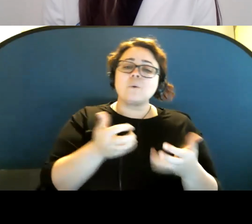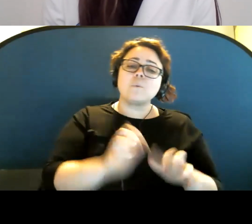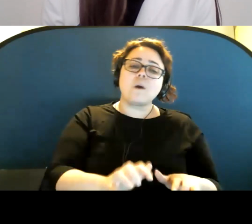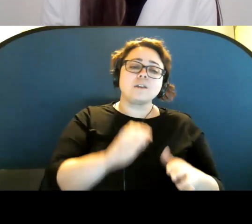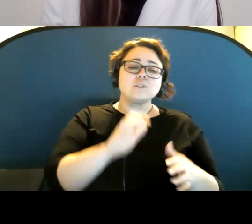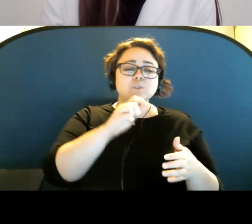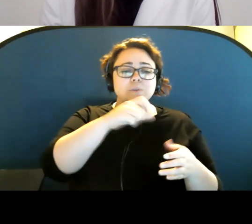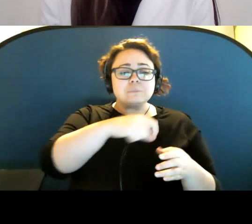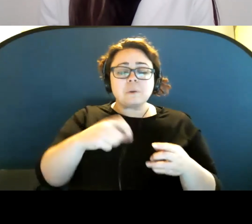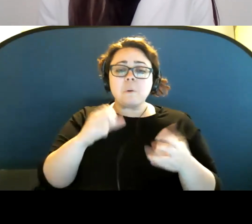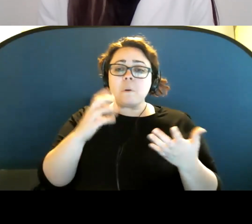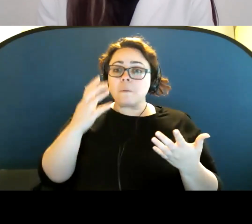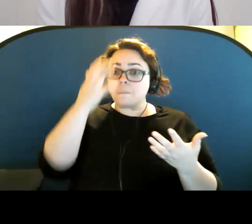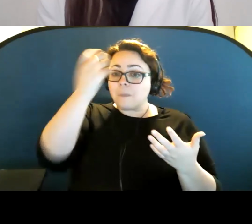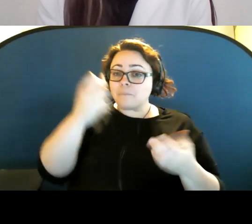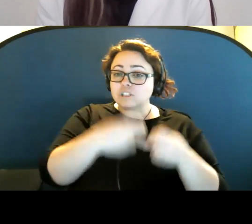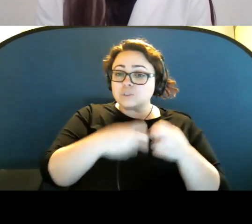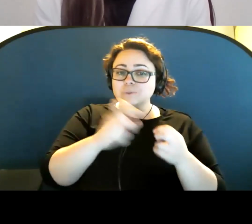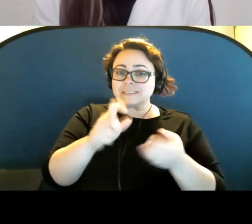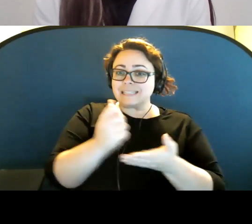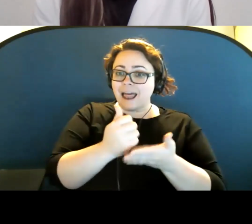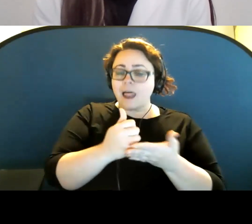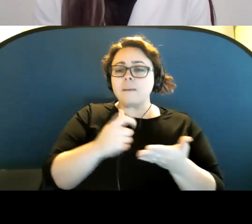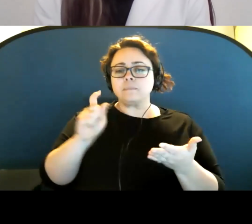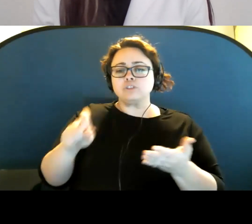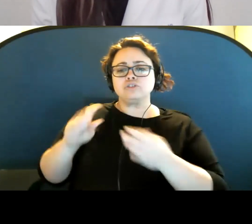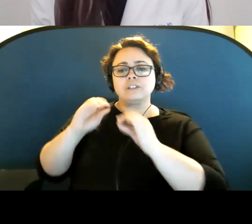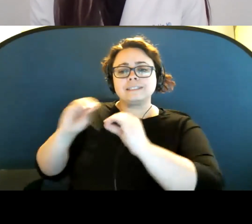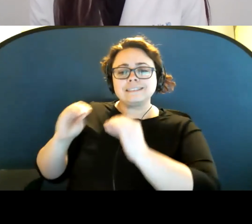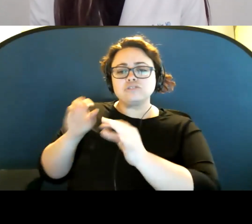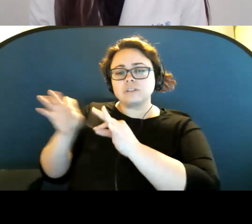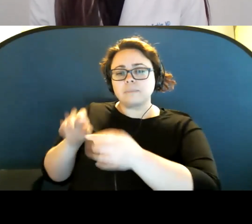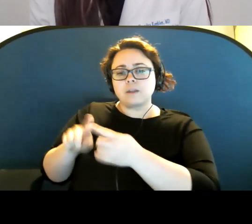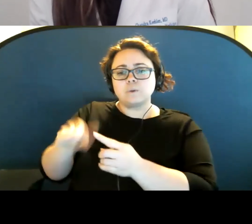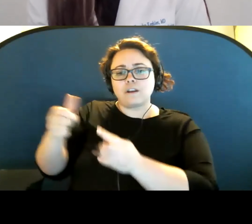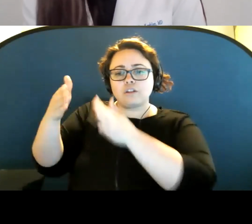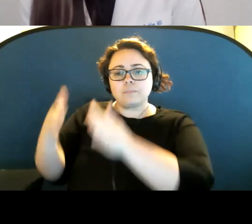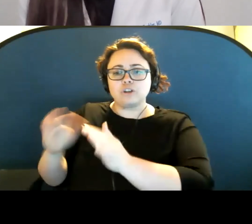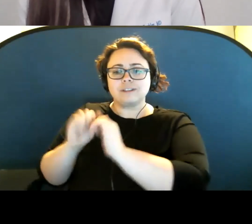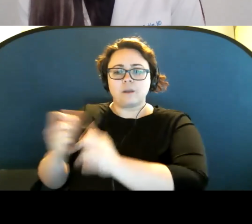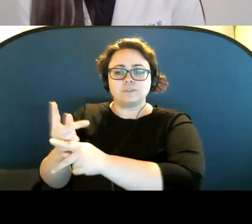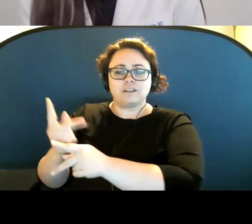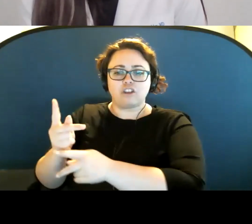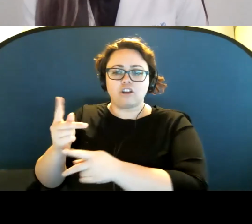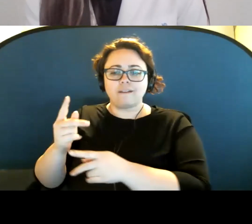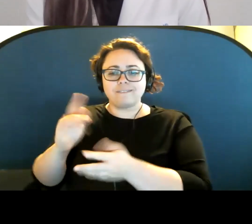have memory issues and need some assistance here. there's a lot of weakness and decrease